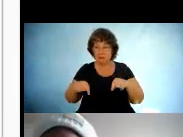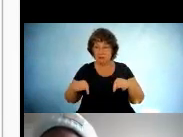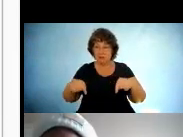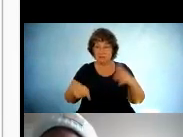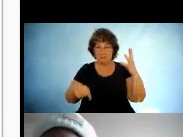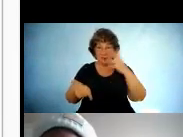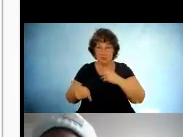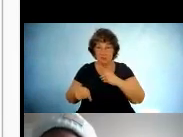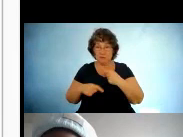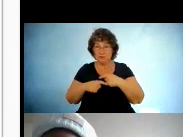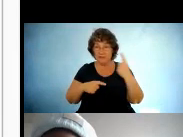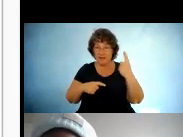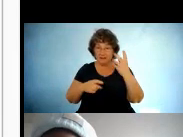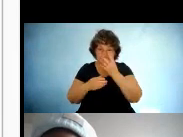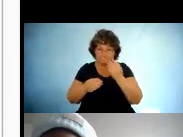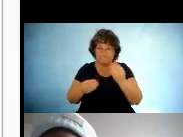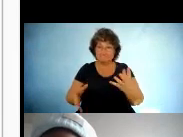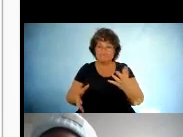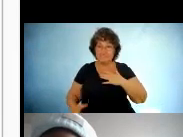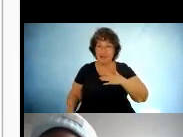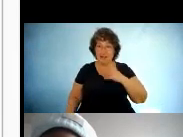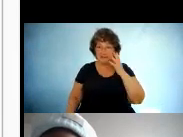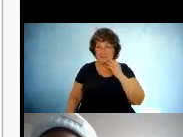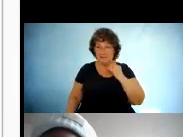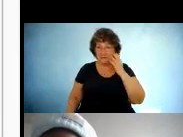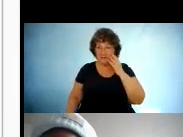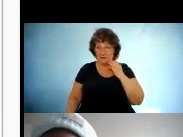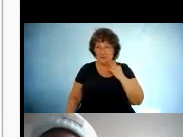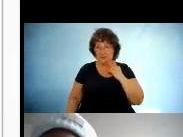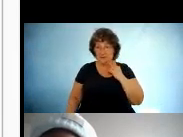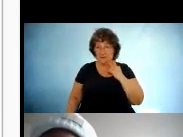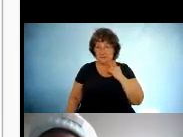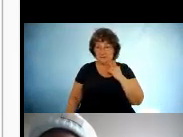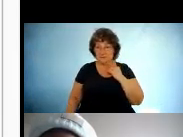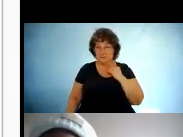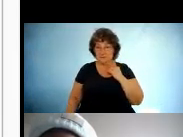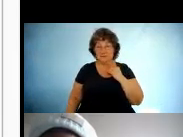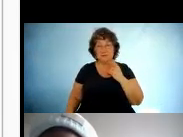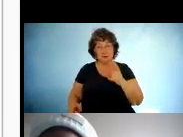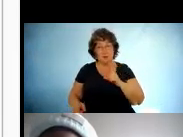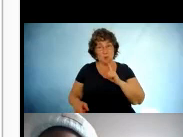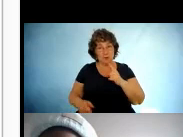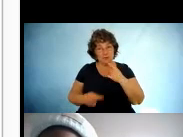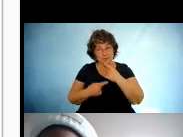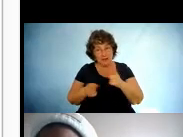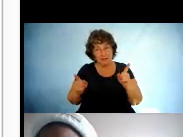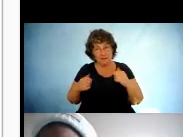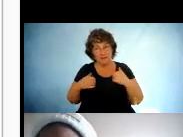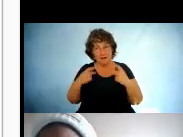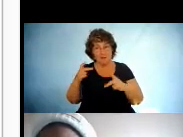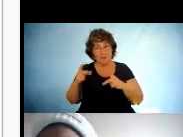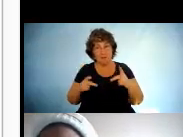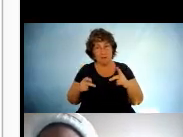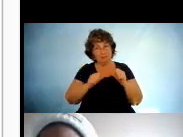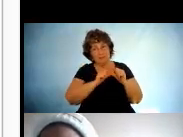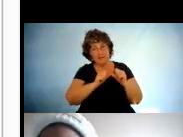experience is, but the young adult they say keep up and follow your